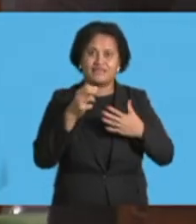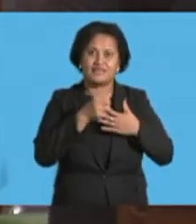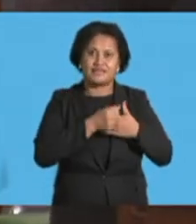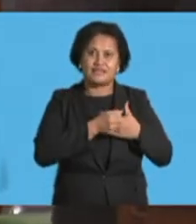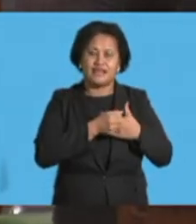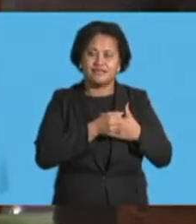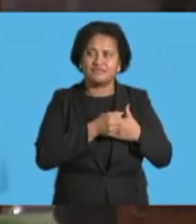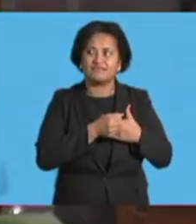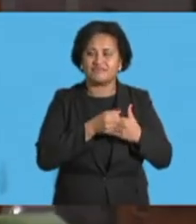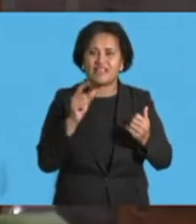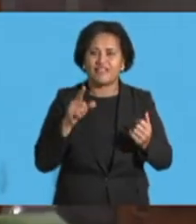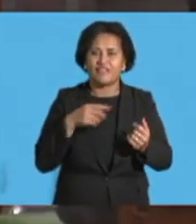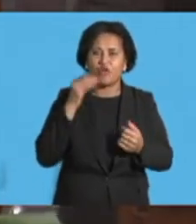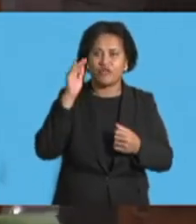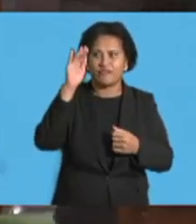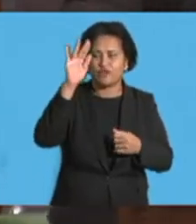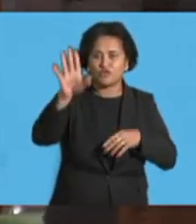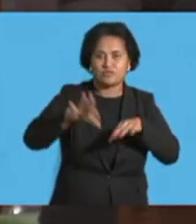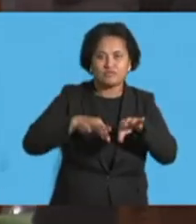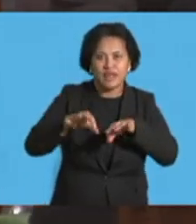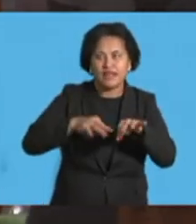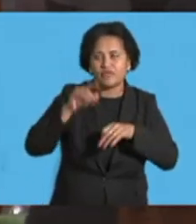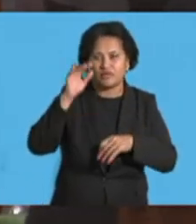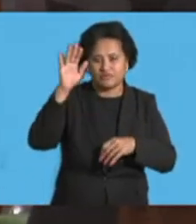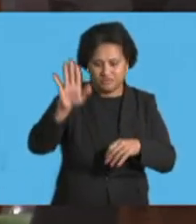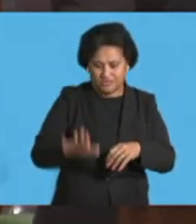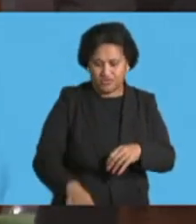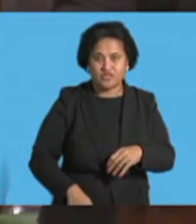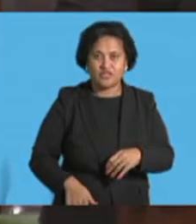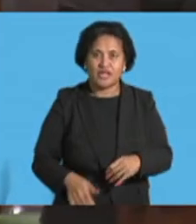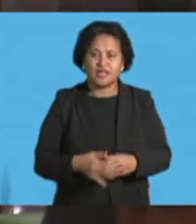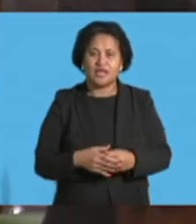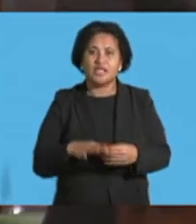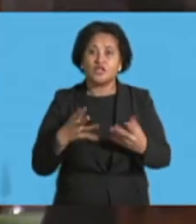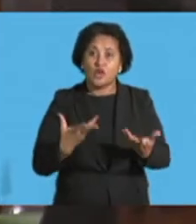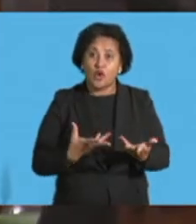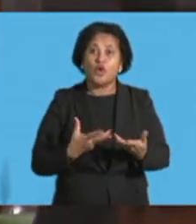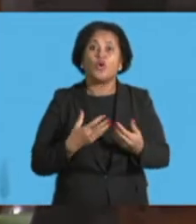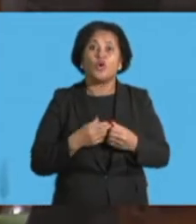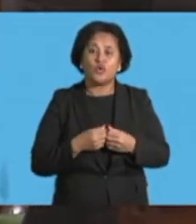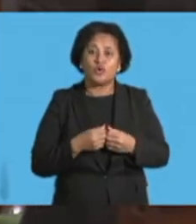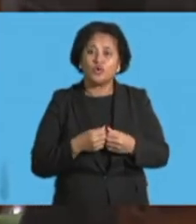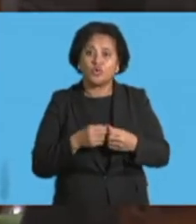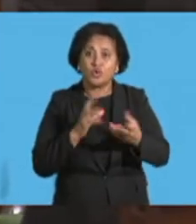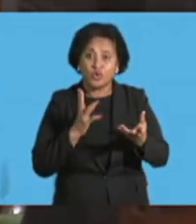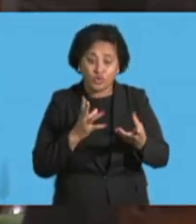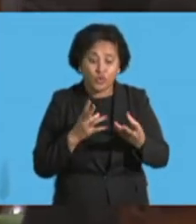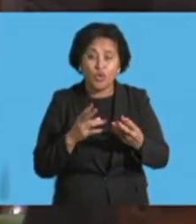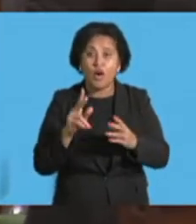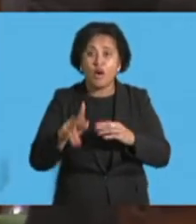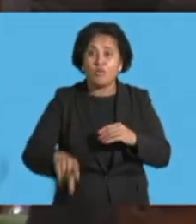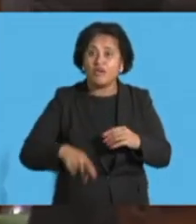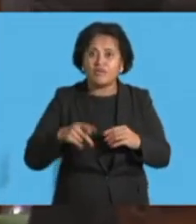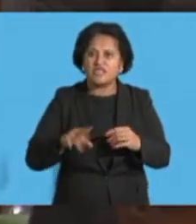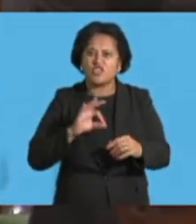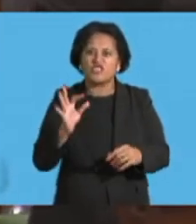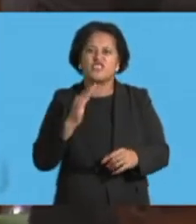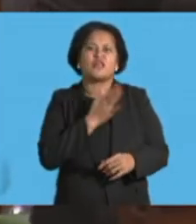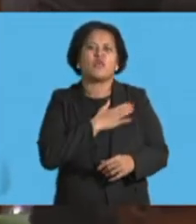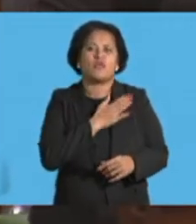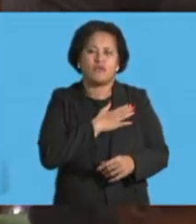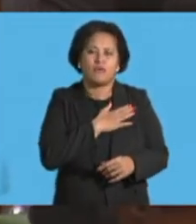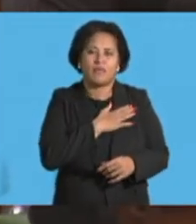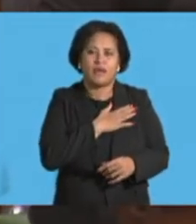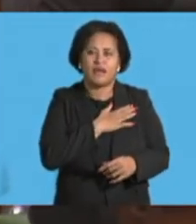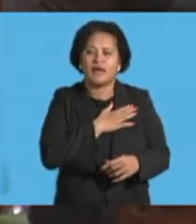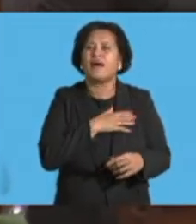Speaker. Madam Speaker, overcoming poverty is not a gesture of charity. It is an act of justice. It